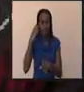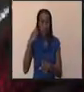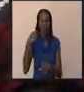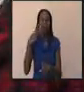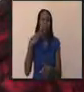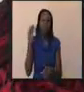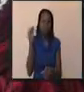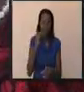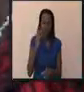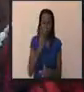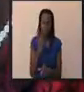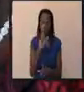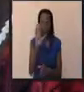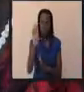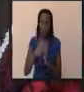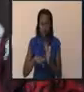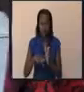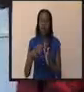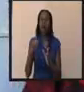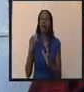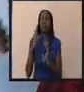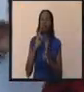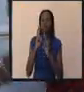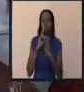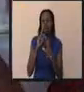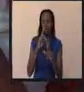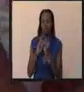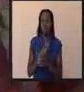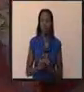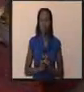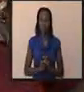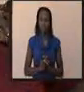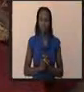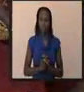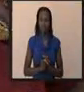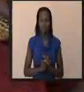over dinner when everybody's there. This could get heavy.